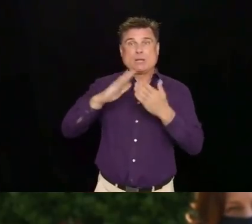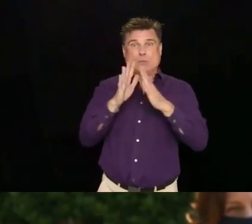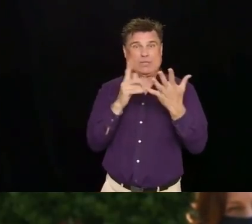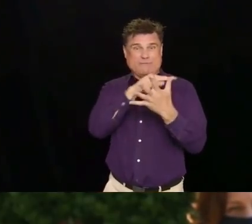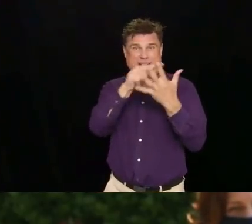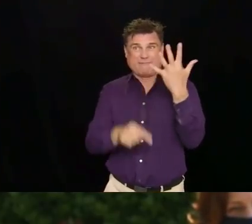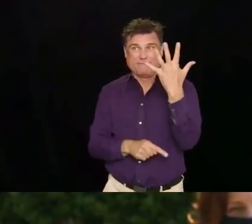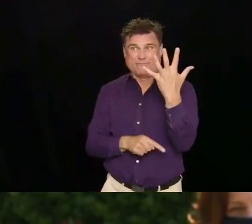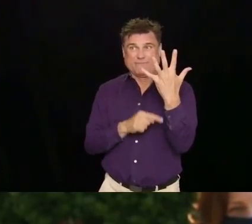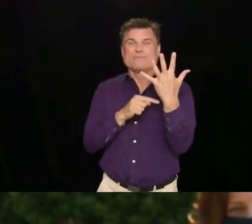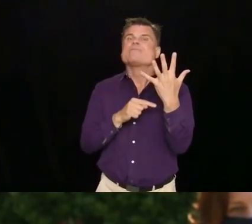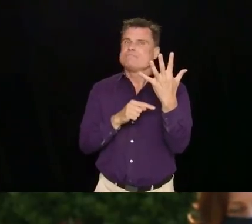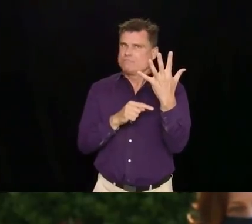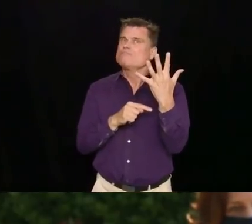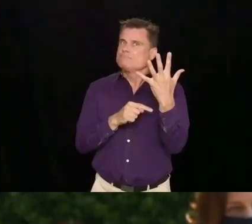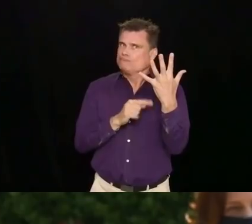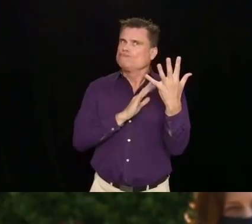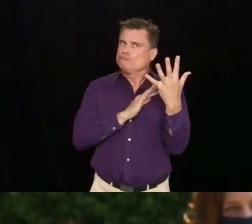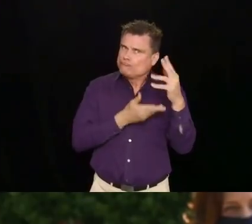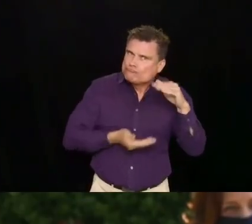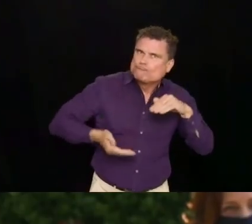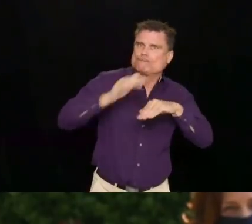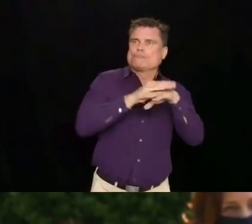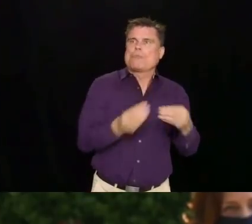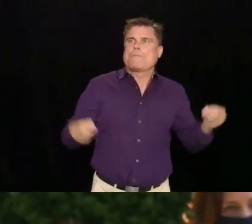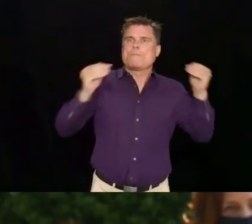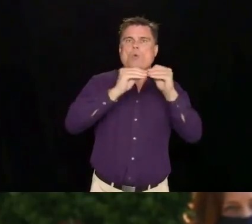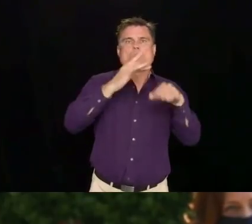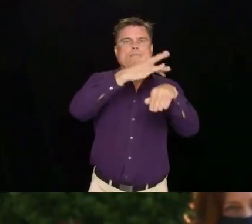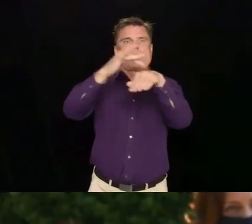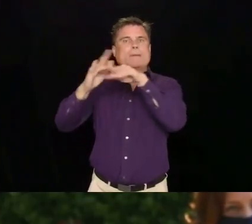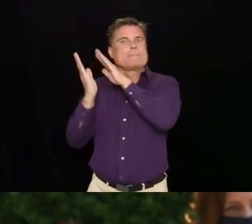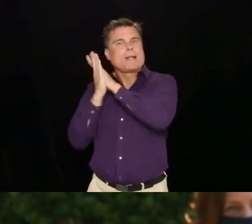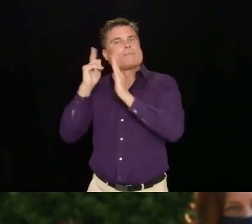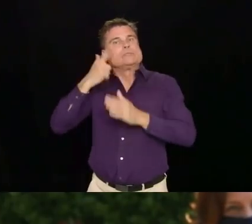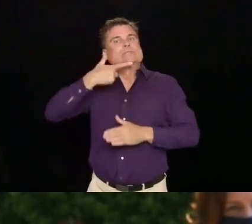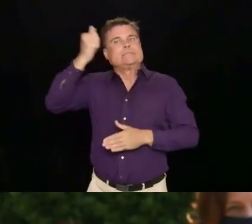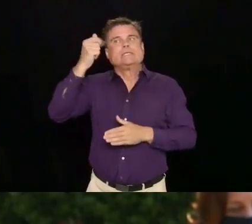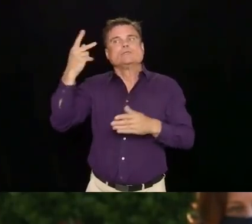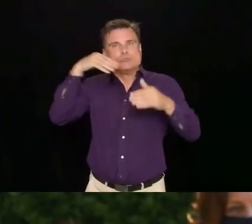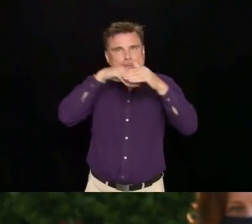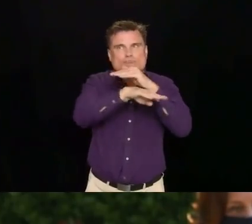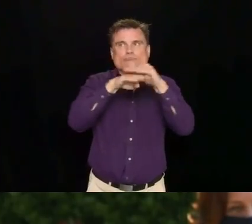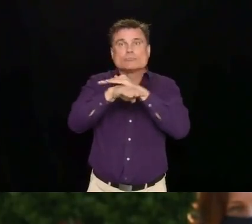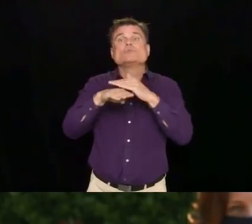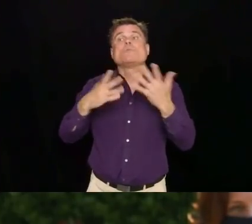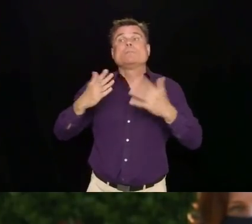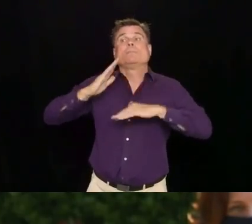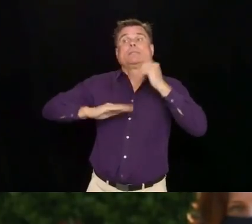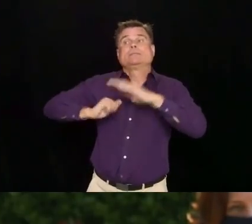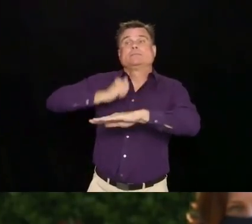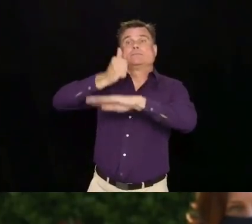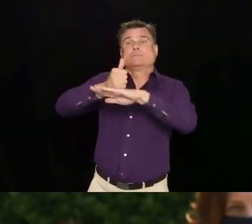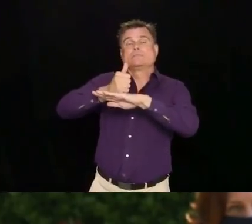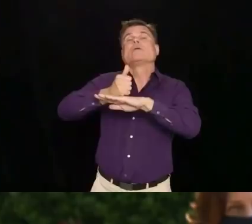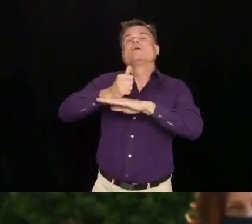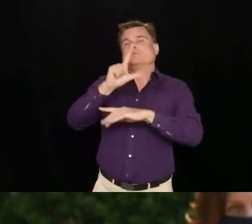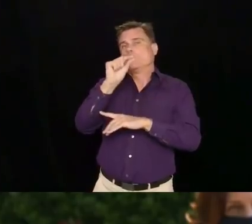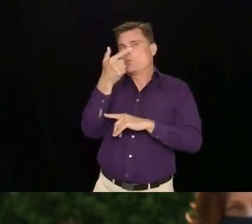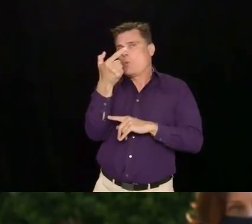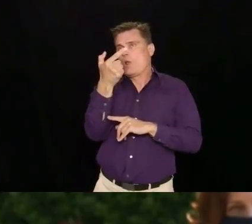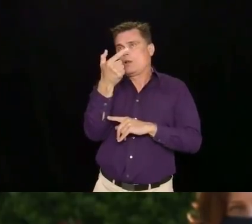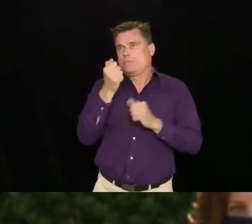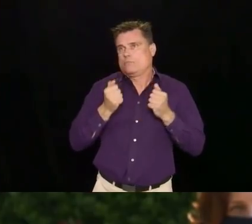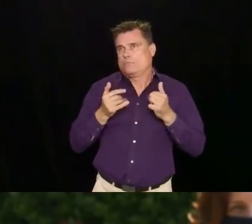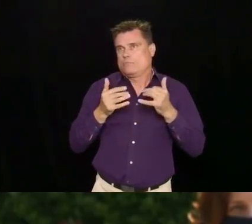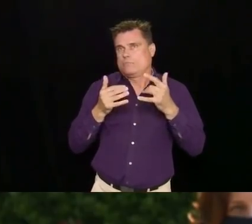communities, that will increase significantly, and then we'll start building in the beginning of 2021. So across those communities, you're going to see significant